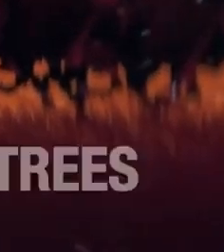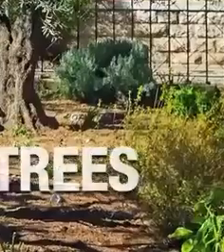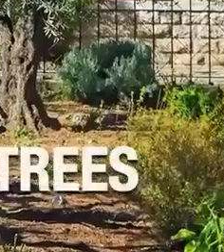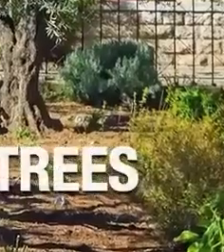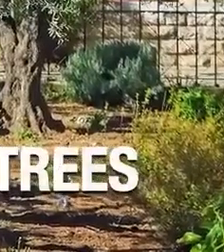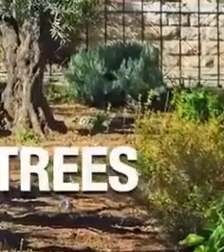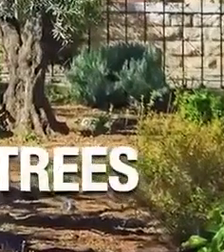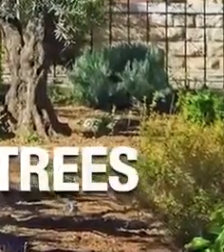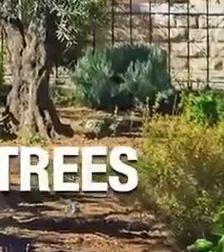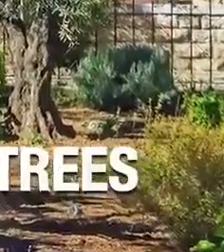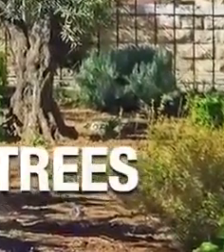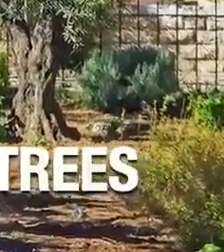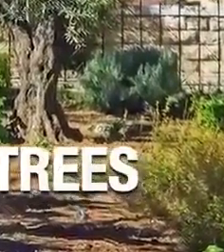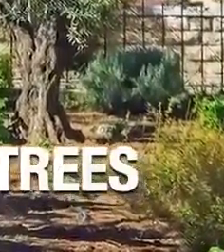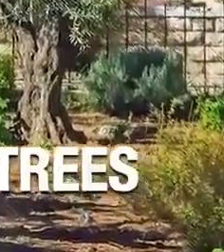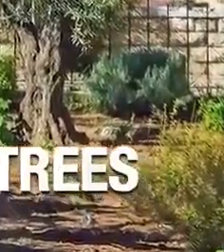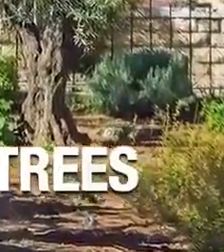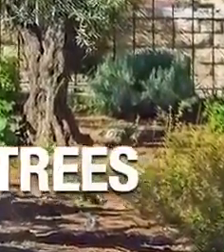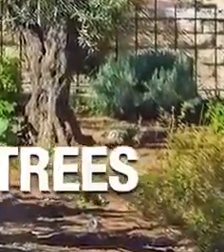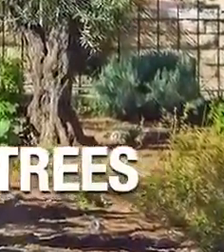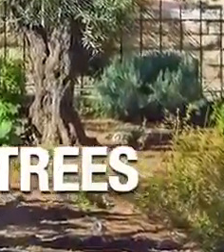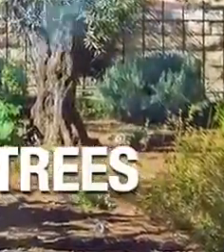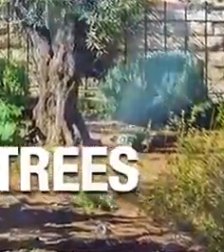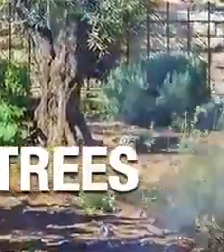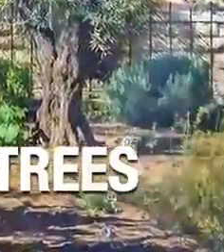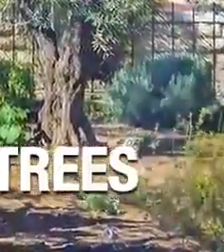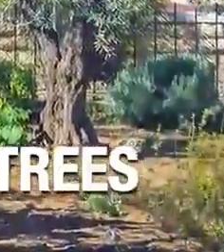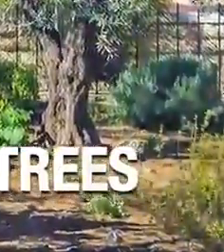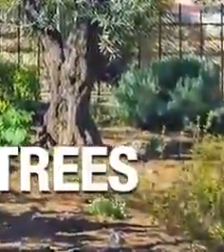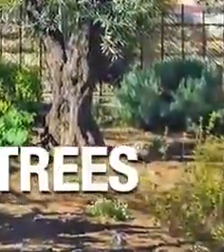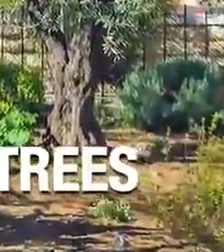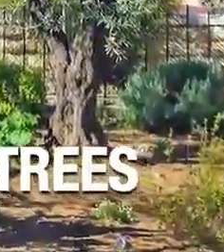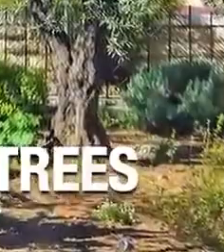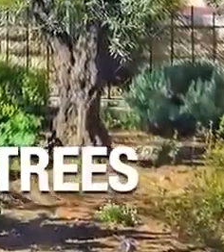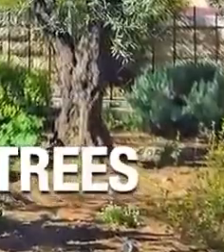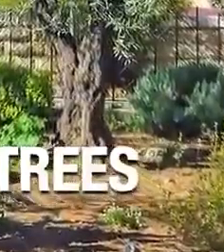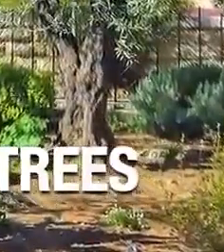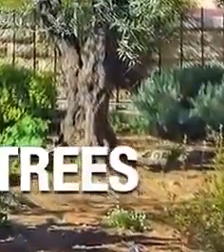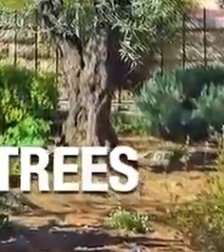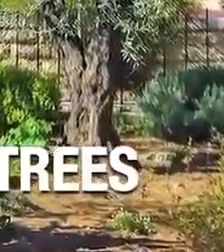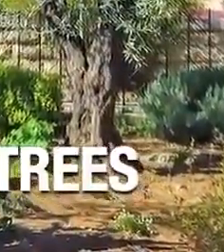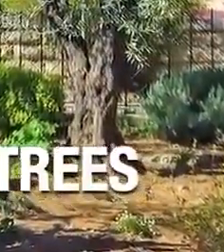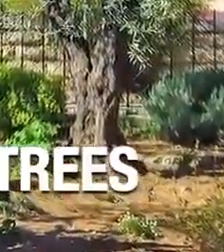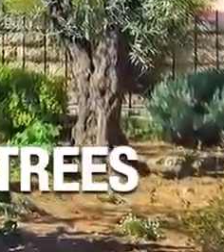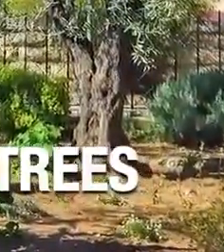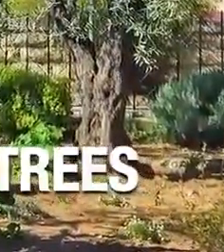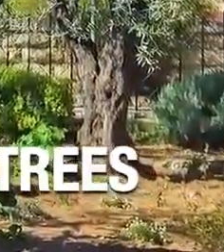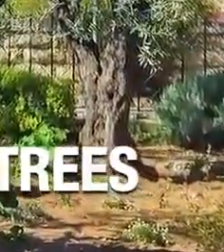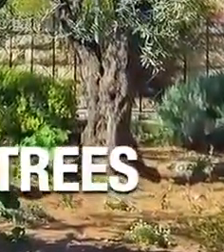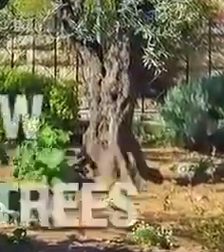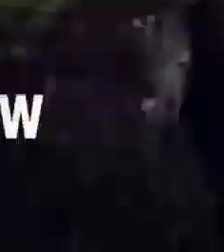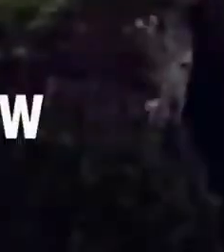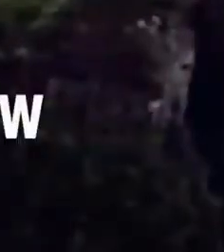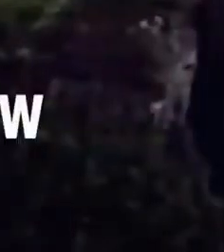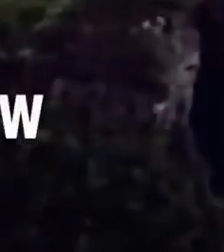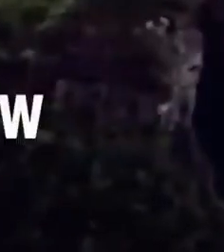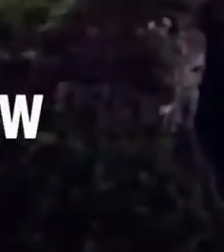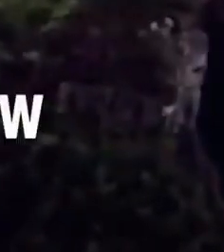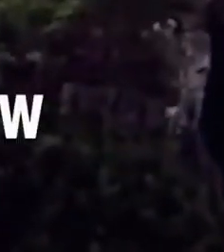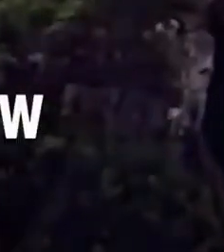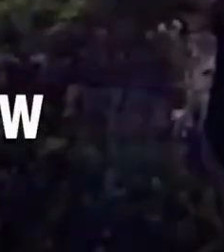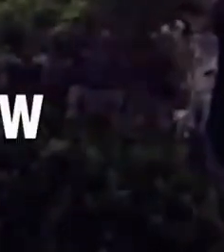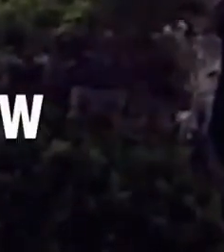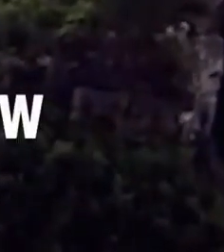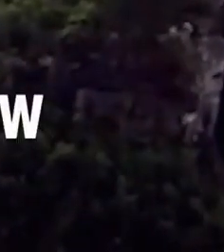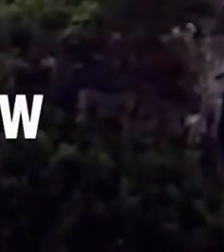banners. I went down to the grove of nut trees to see